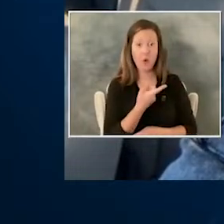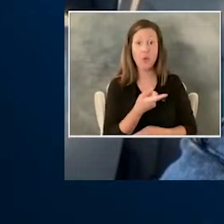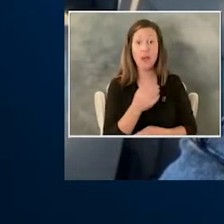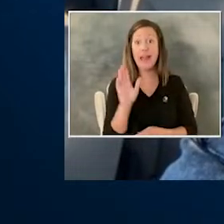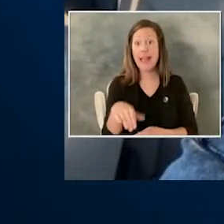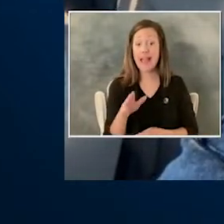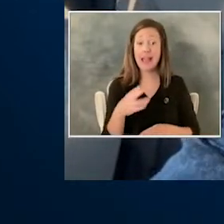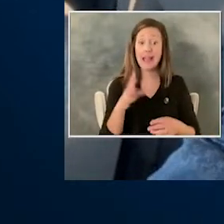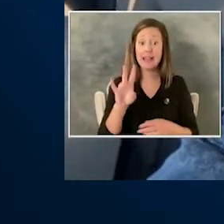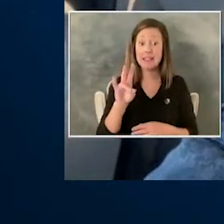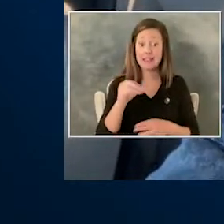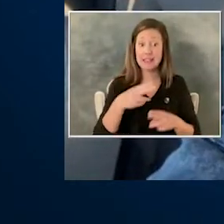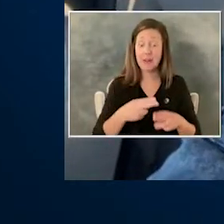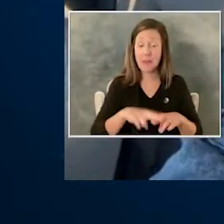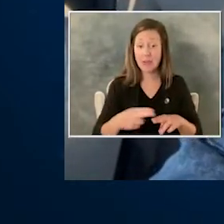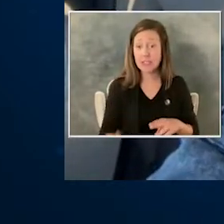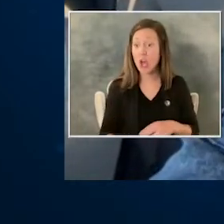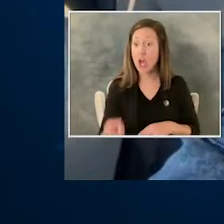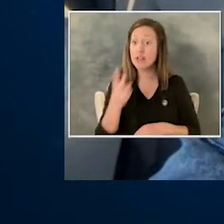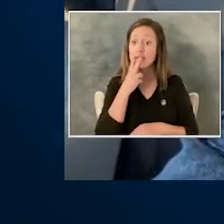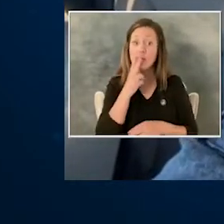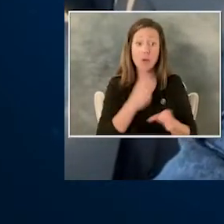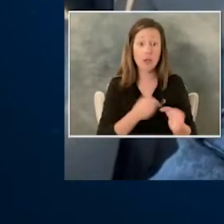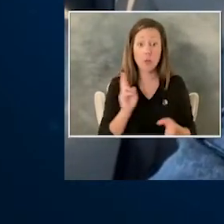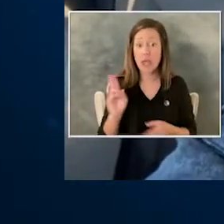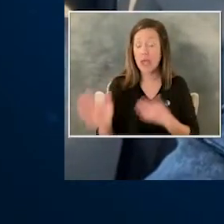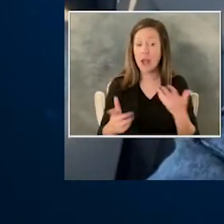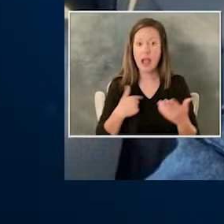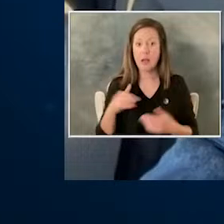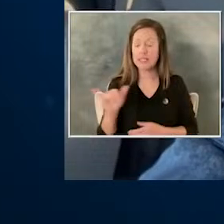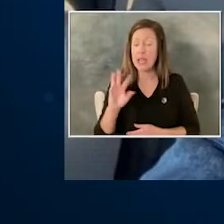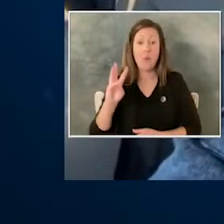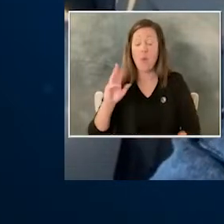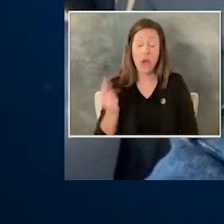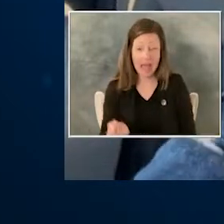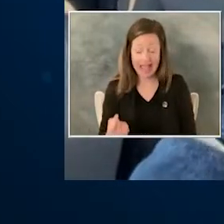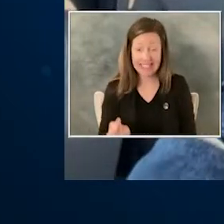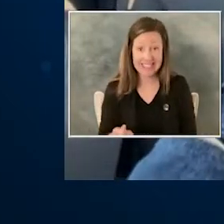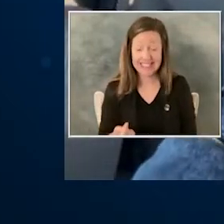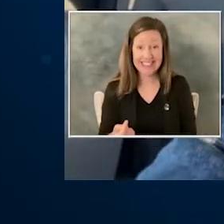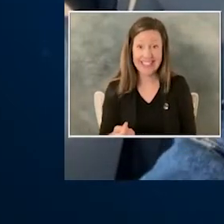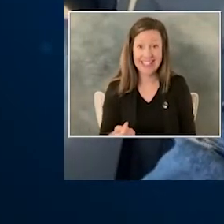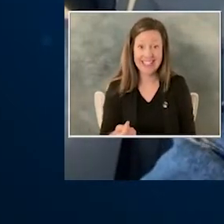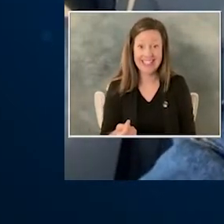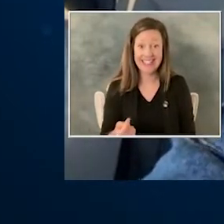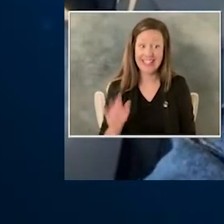70 pounds, I quit smoking cold turkey, I was like, what? It was,